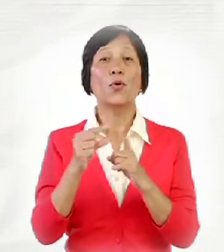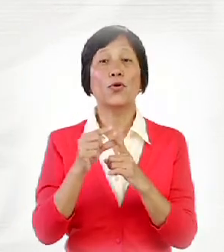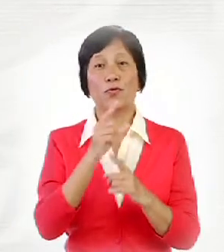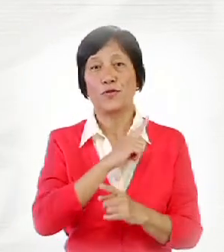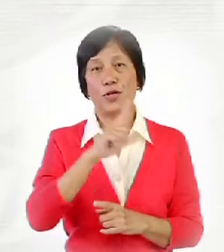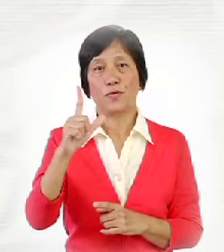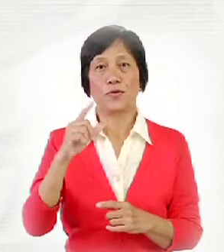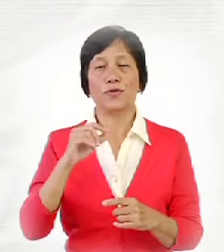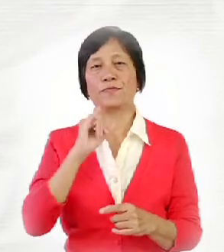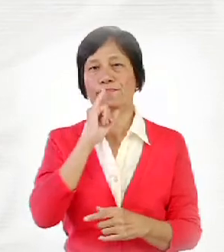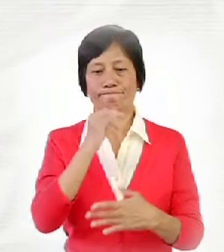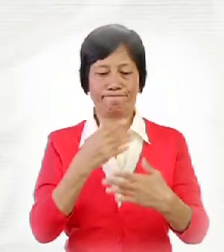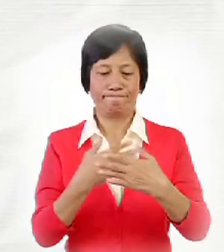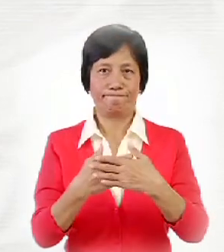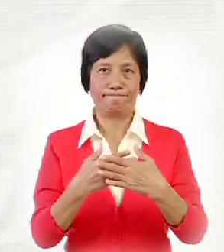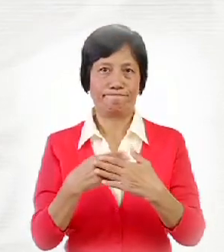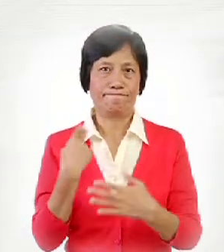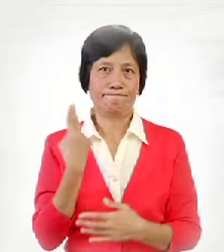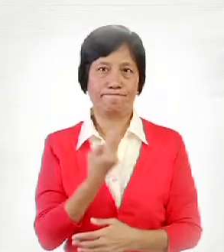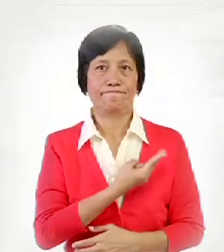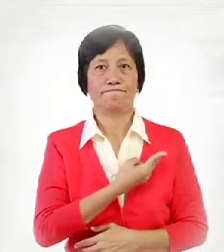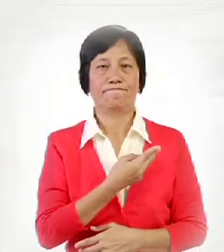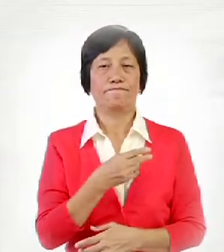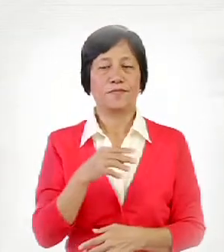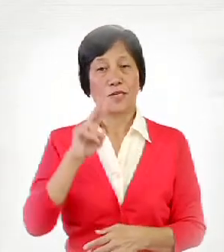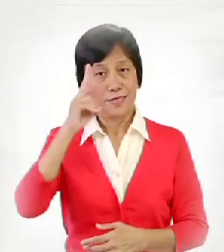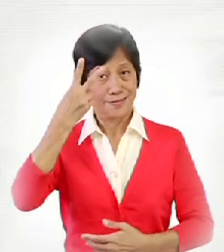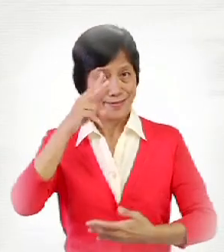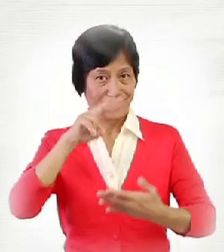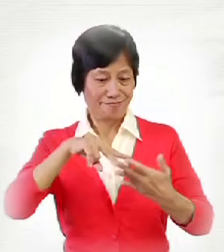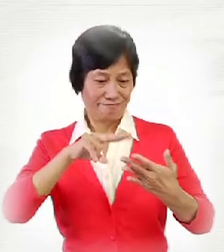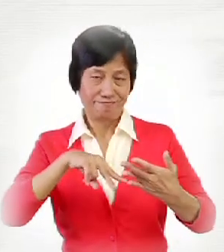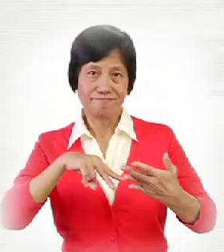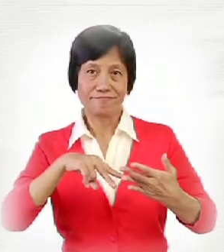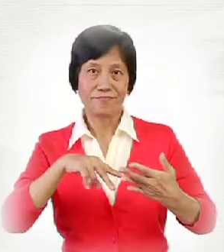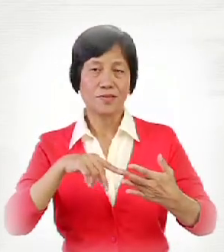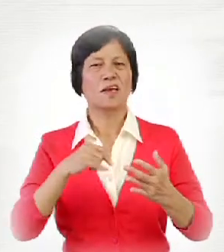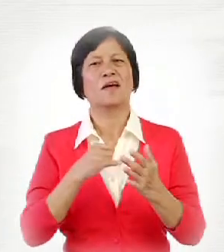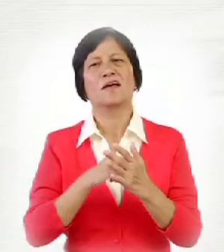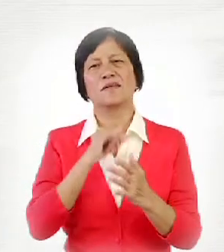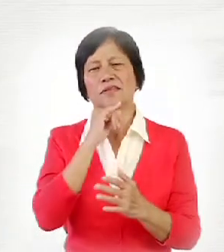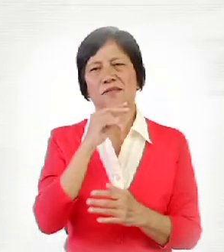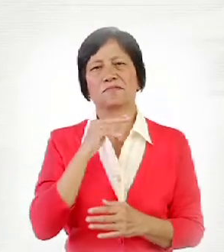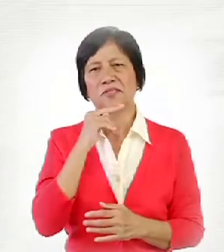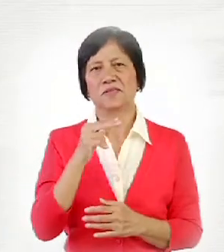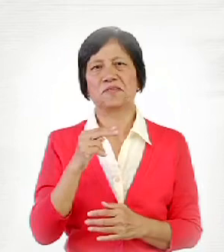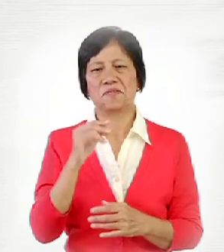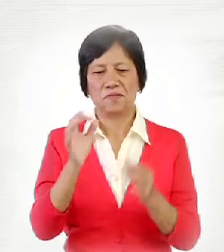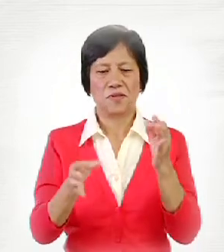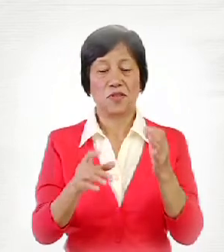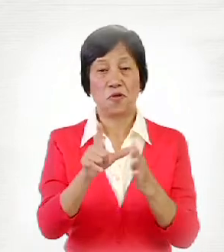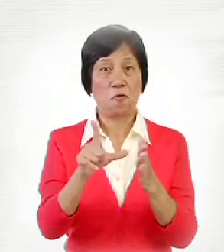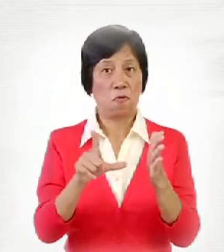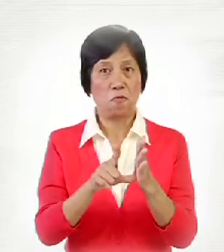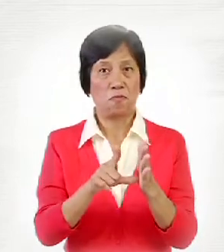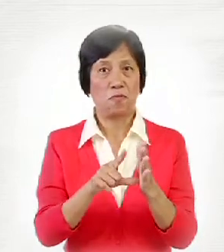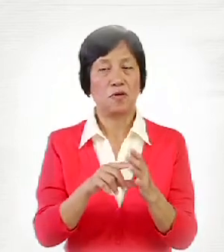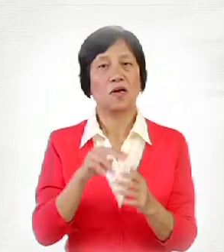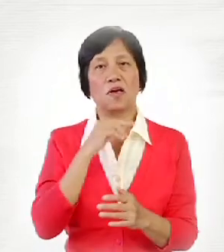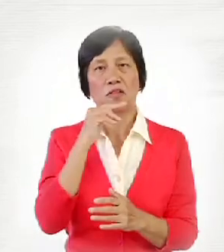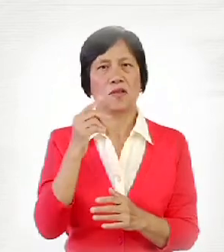Lord is near us. In the second reading, it is not just the law. It is not